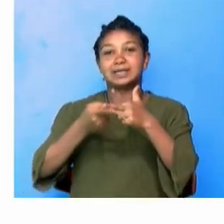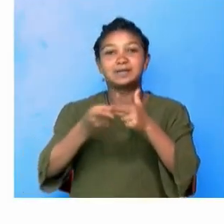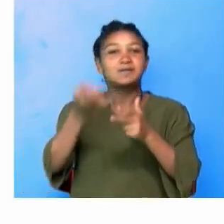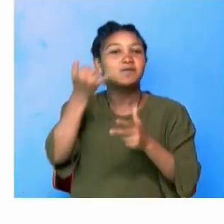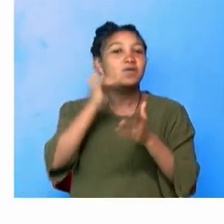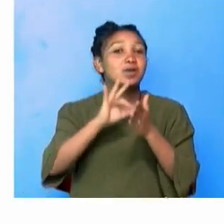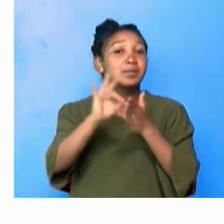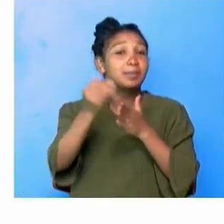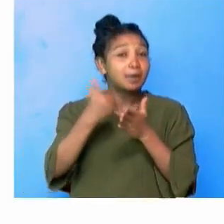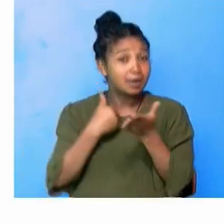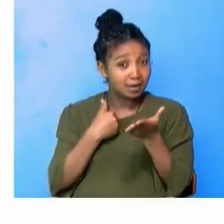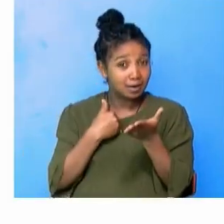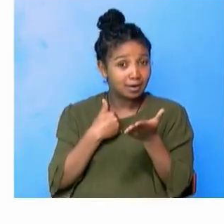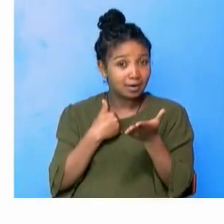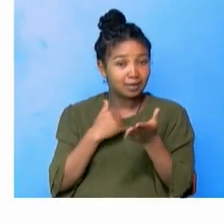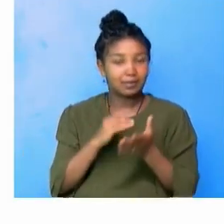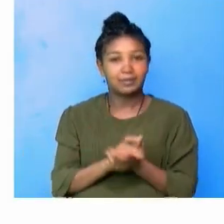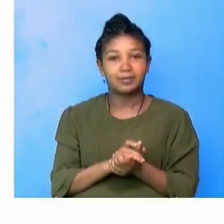number.